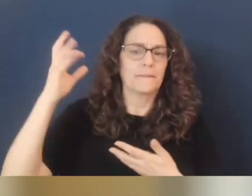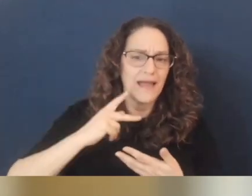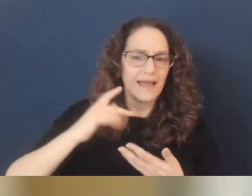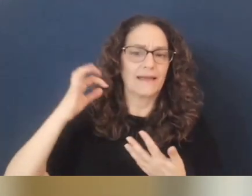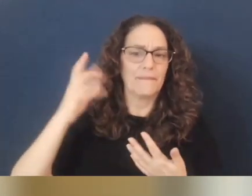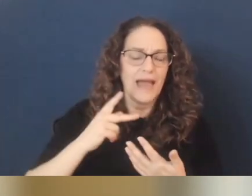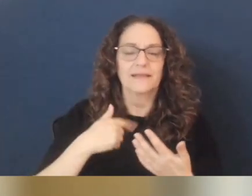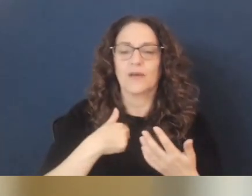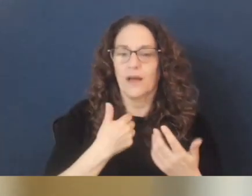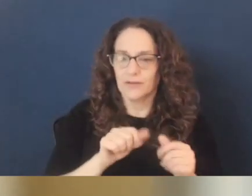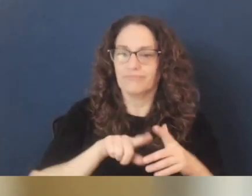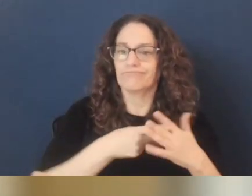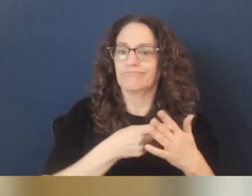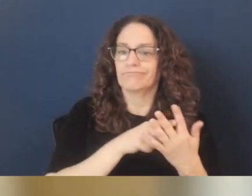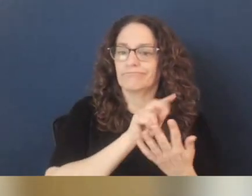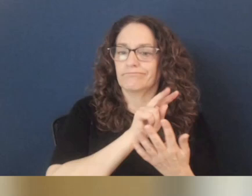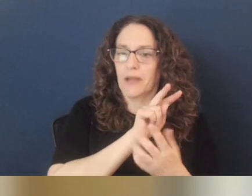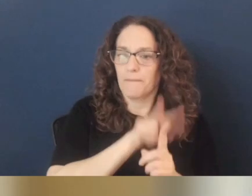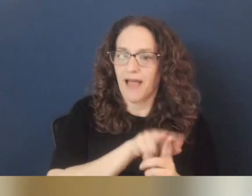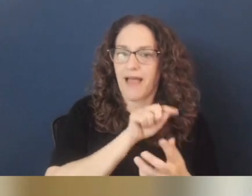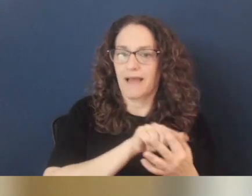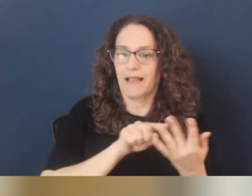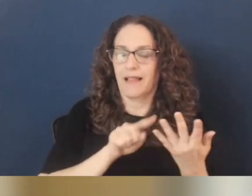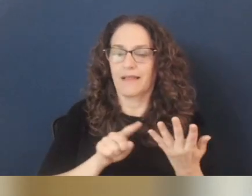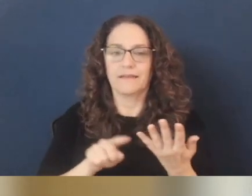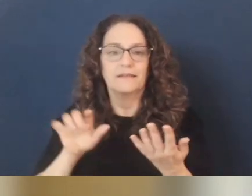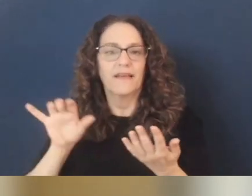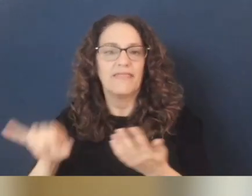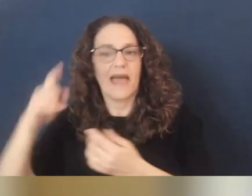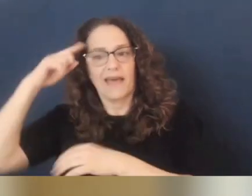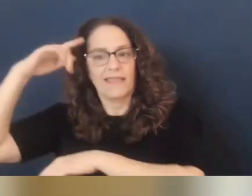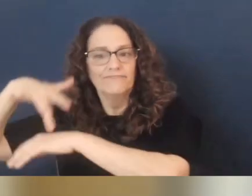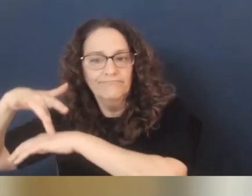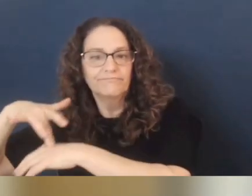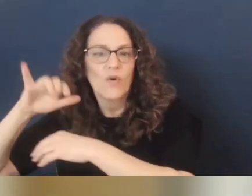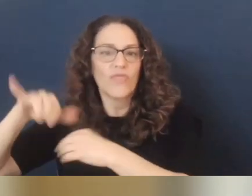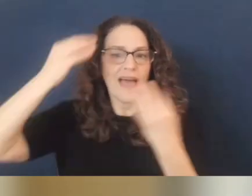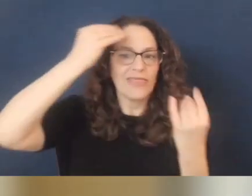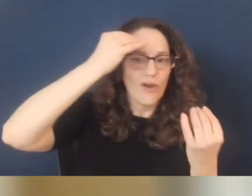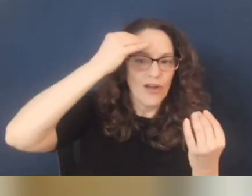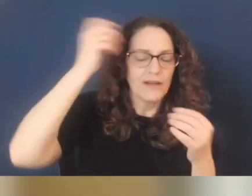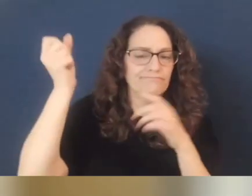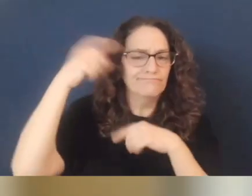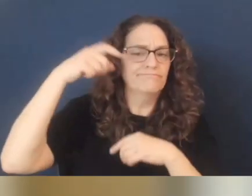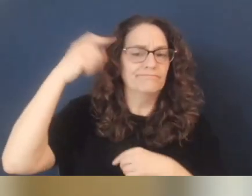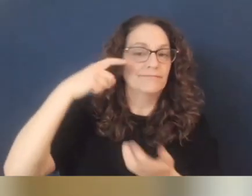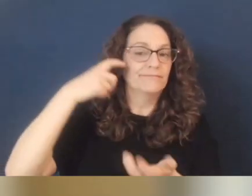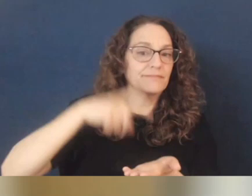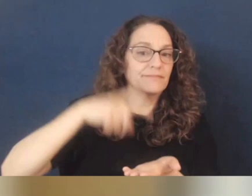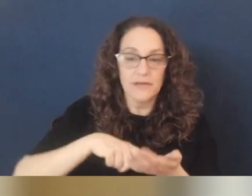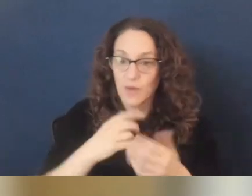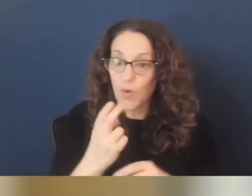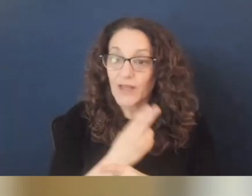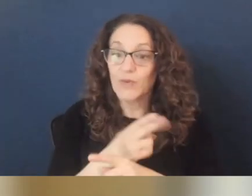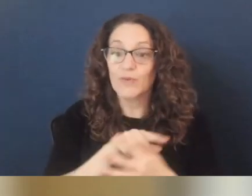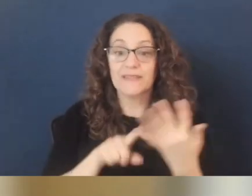the retreat, or it keeps going to that event and ruminating on that one that happened. And when I work with the strategies,